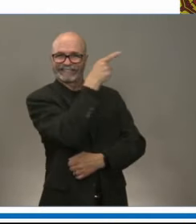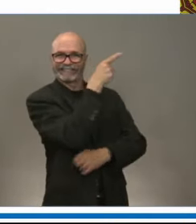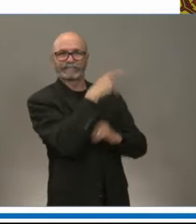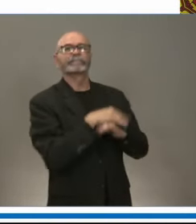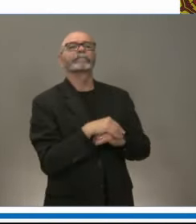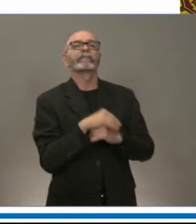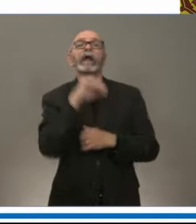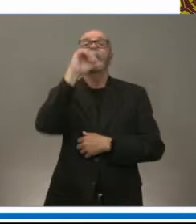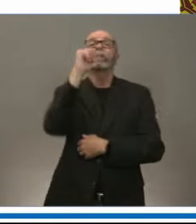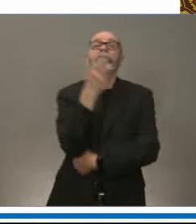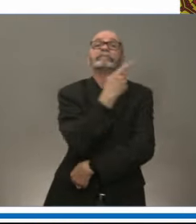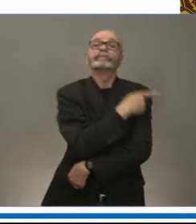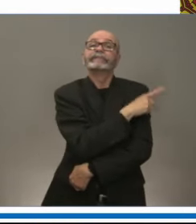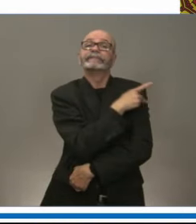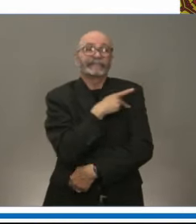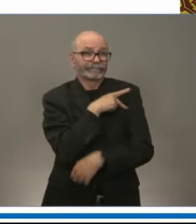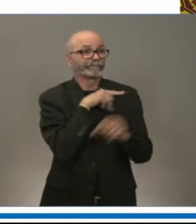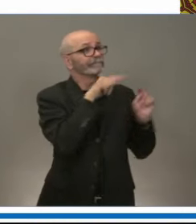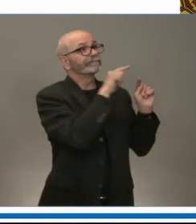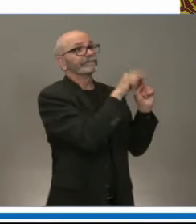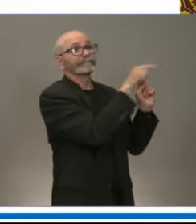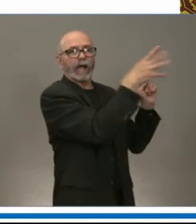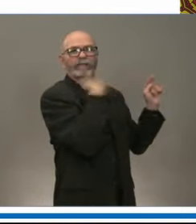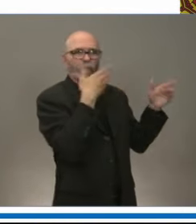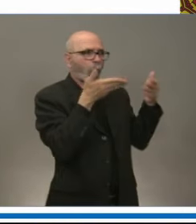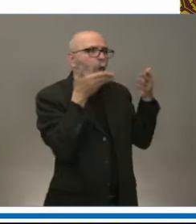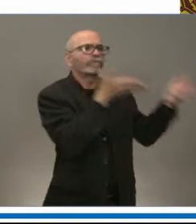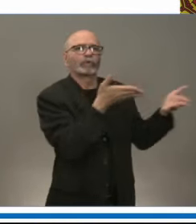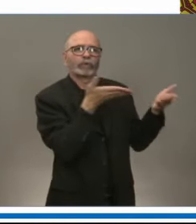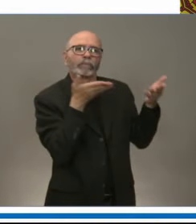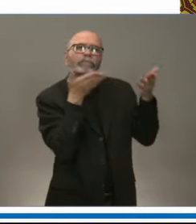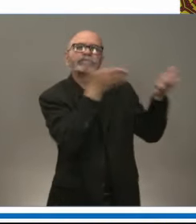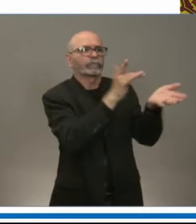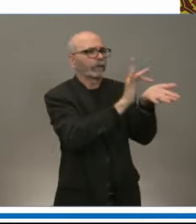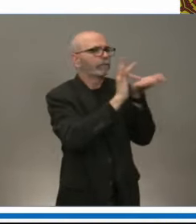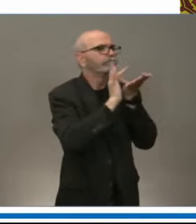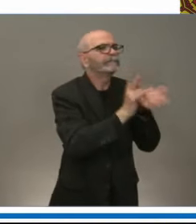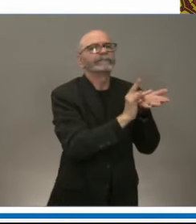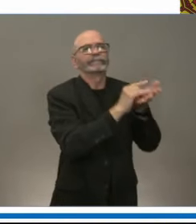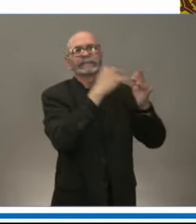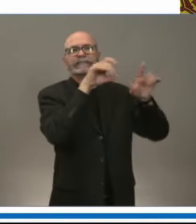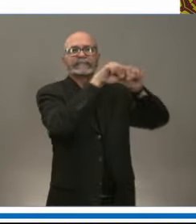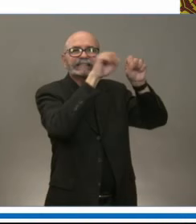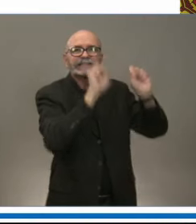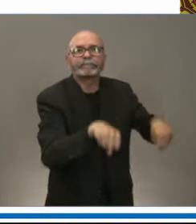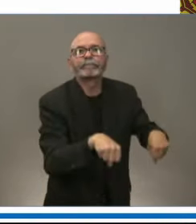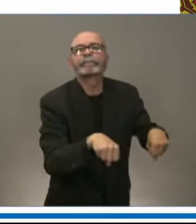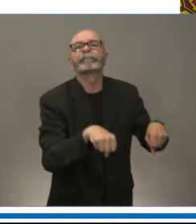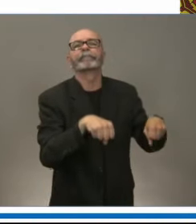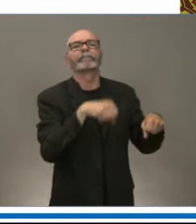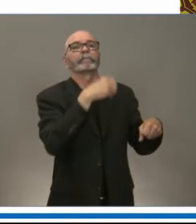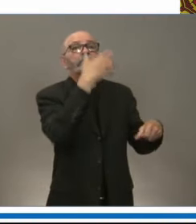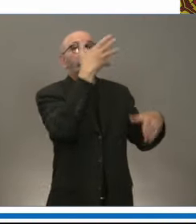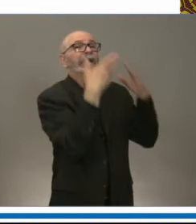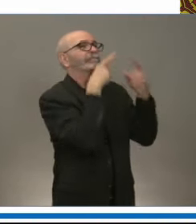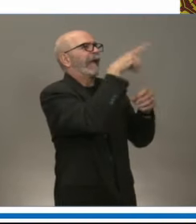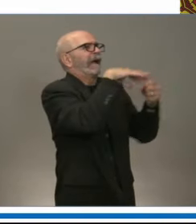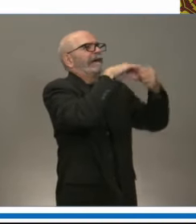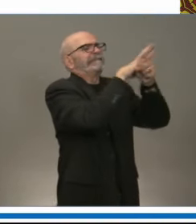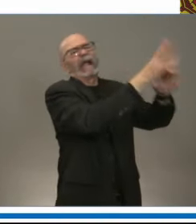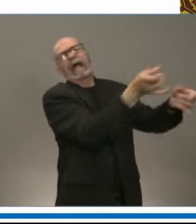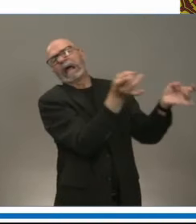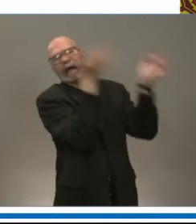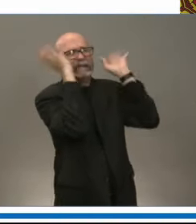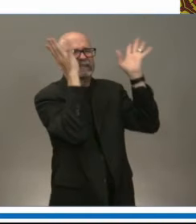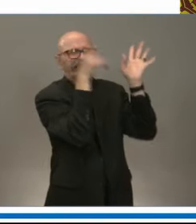medical resources to other provinces who are being harder hit right now with the pandemic. Can you tell me if Nova Scotia has shipped